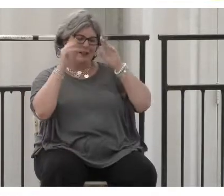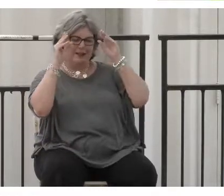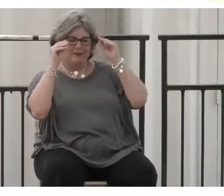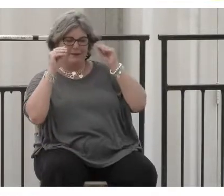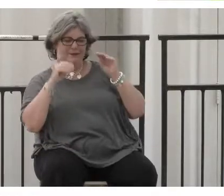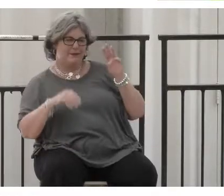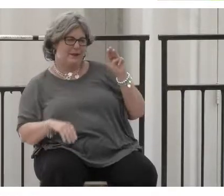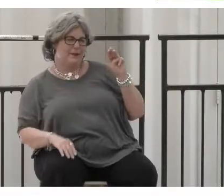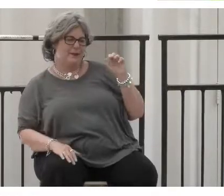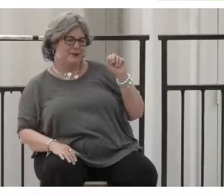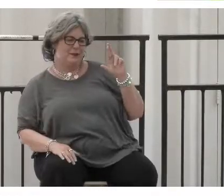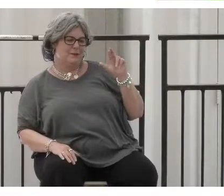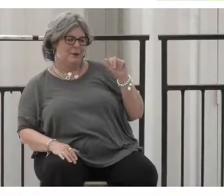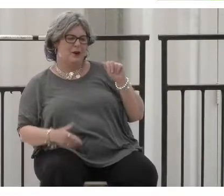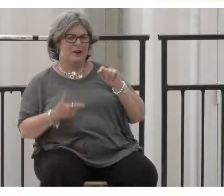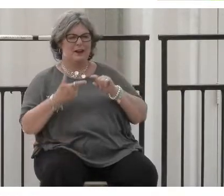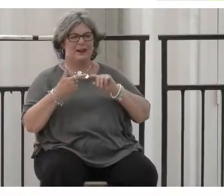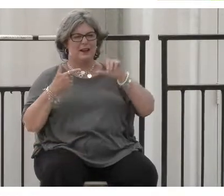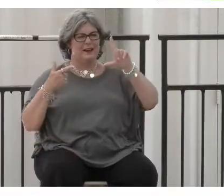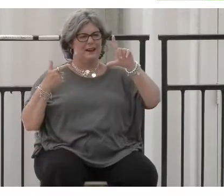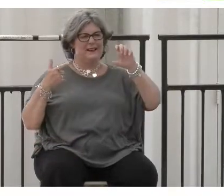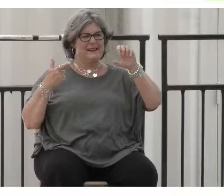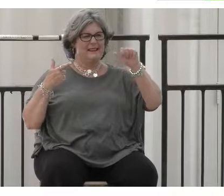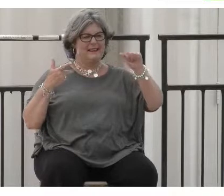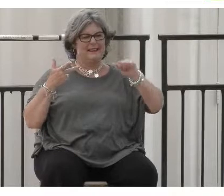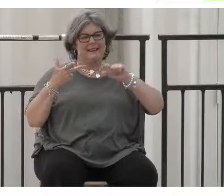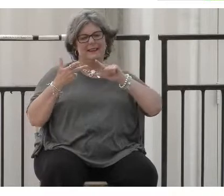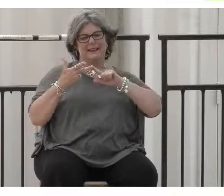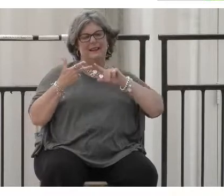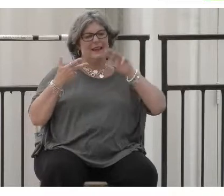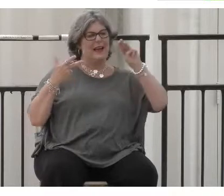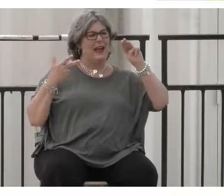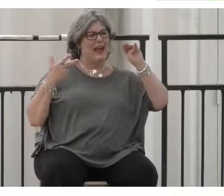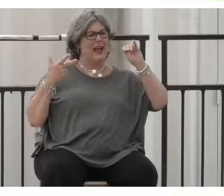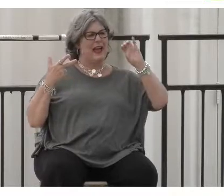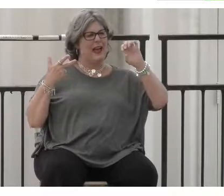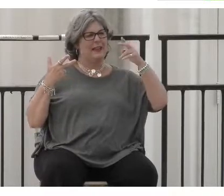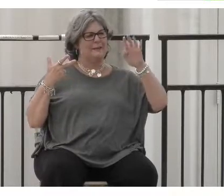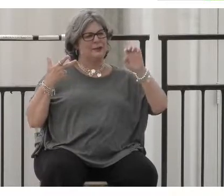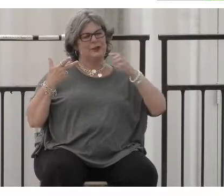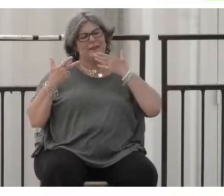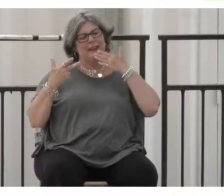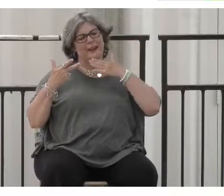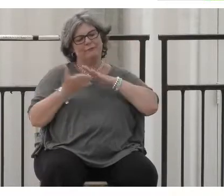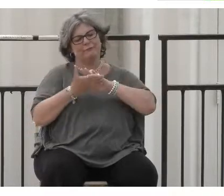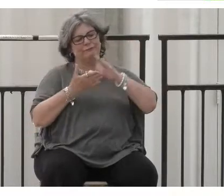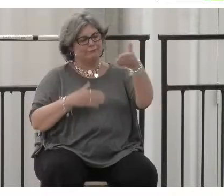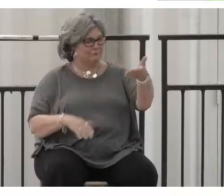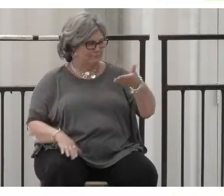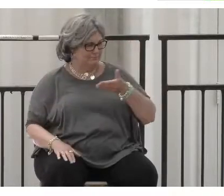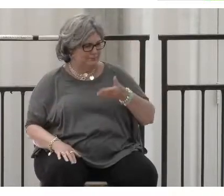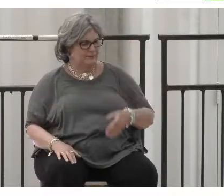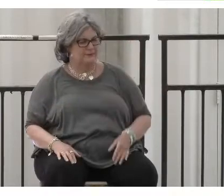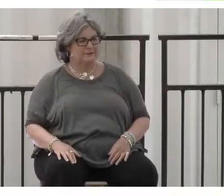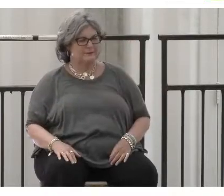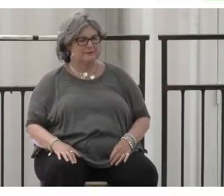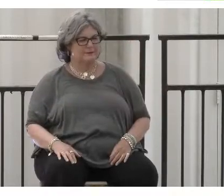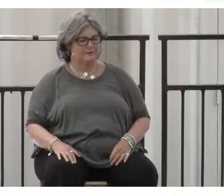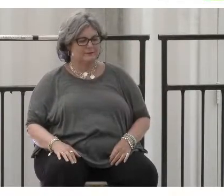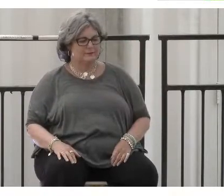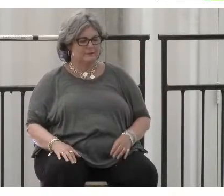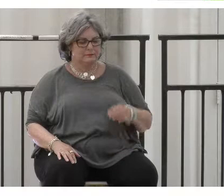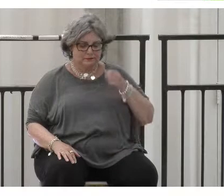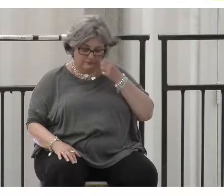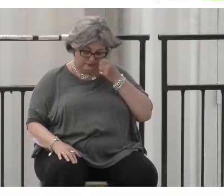Marcus Souza, Lina, and of course, Michelle and Rebecca. A huge thank you for a very kind invitation. My story in